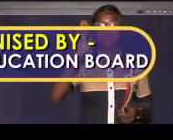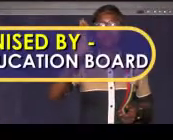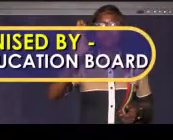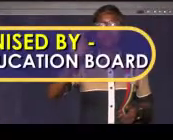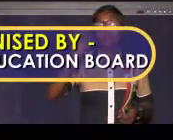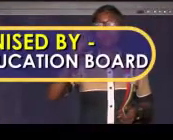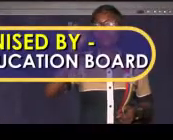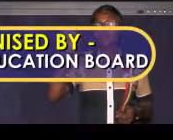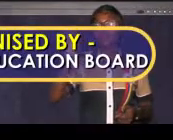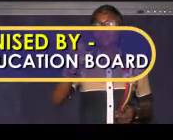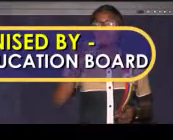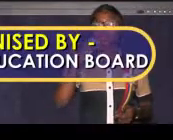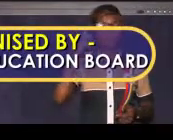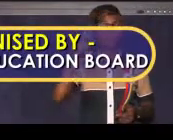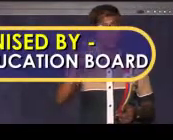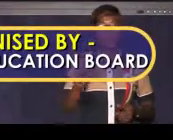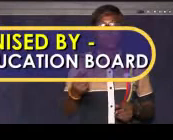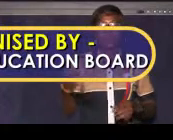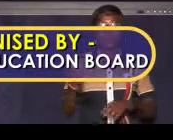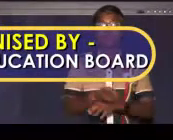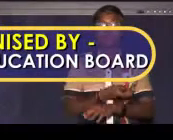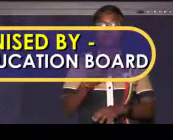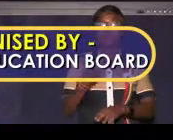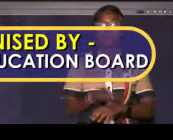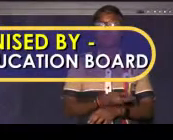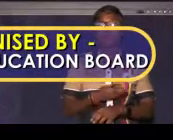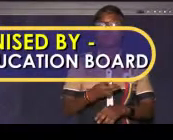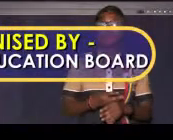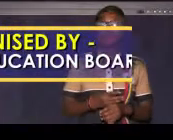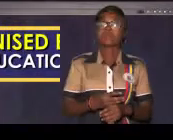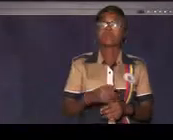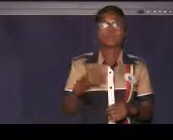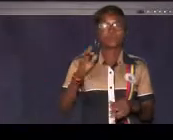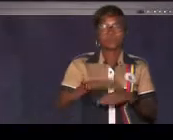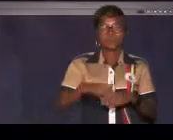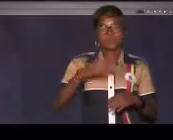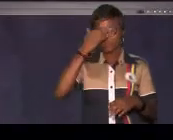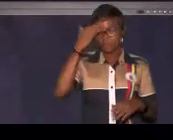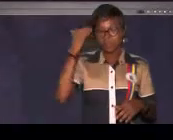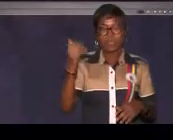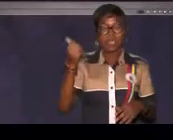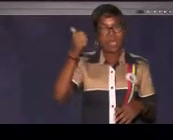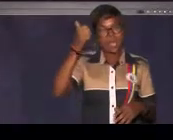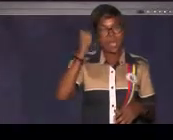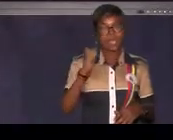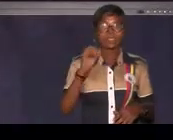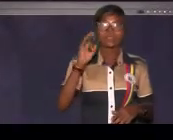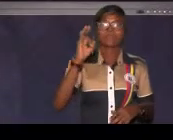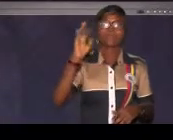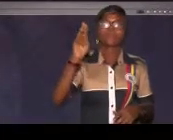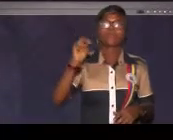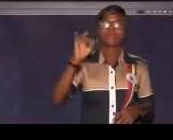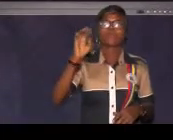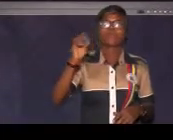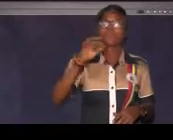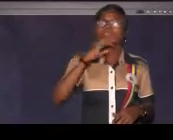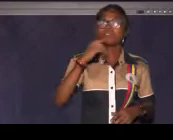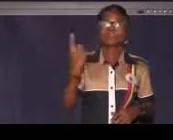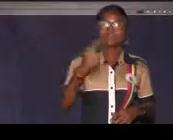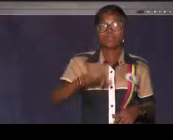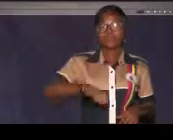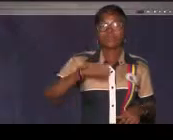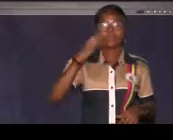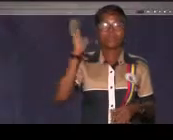mathematician, for another beautifully packaged mathematics lesson. But don't forget, Auntie Fumi is always proud of